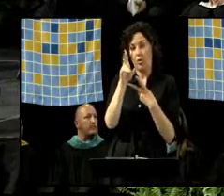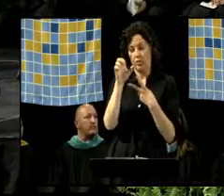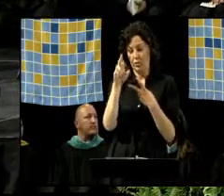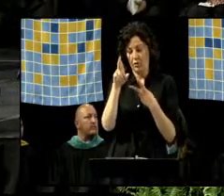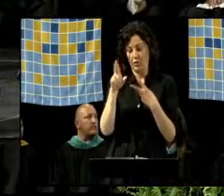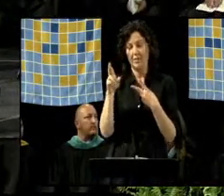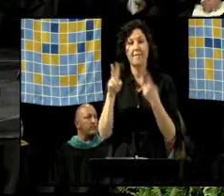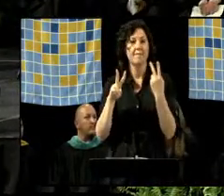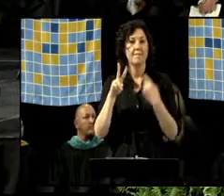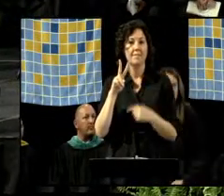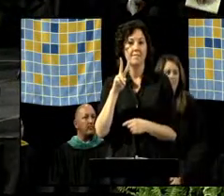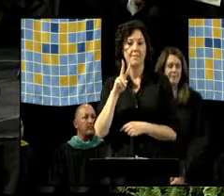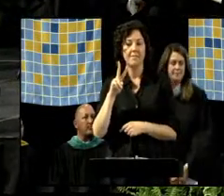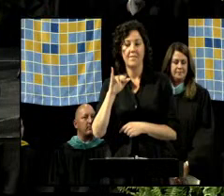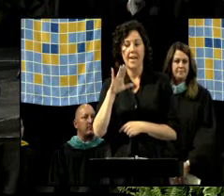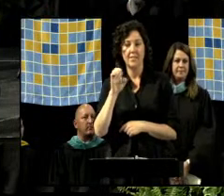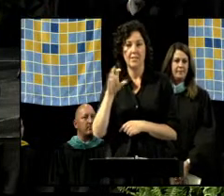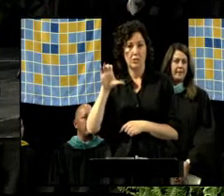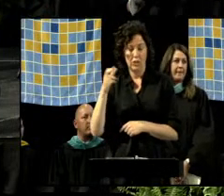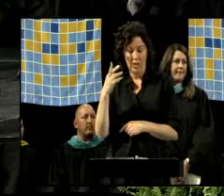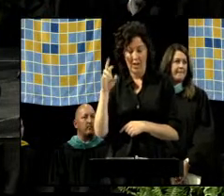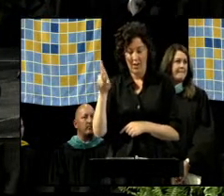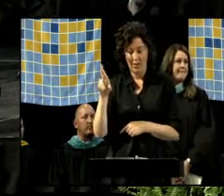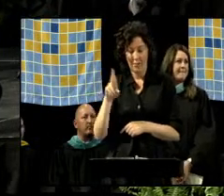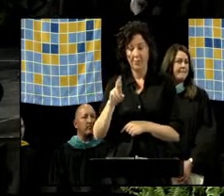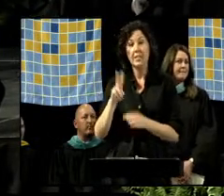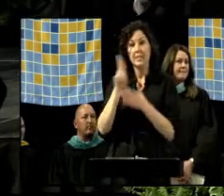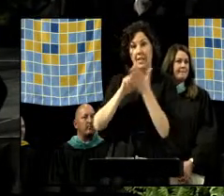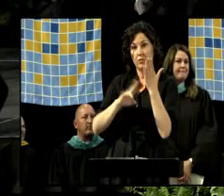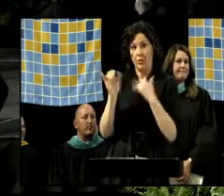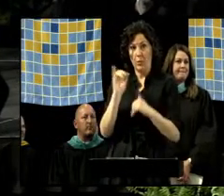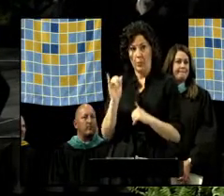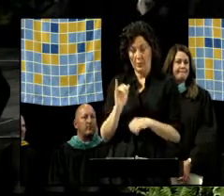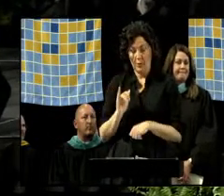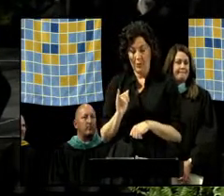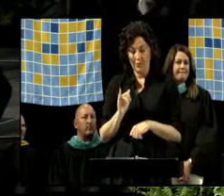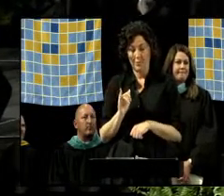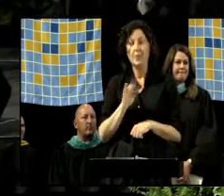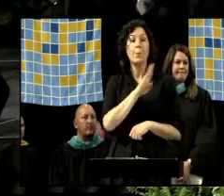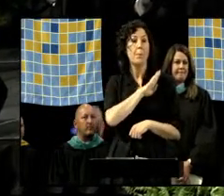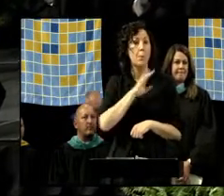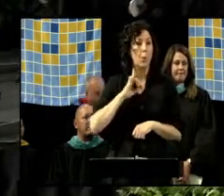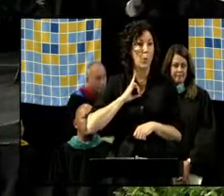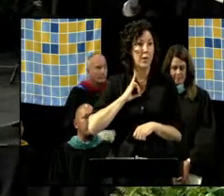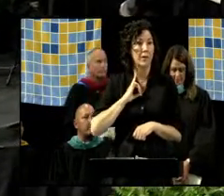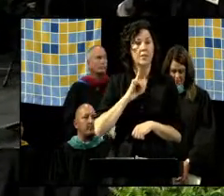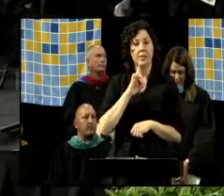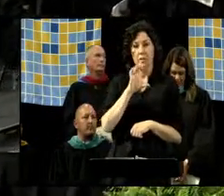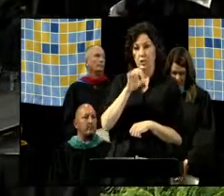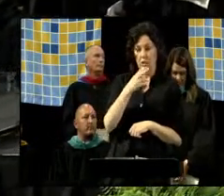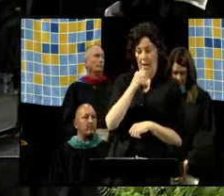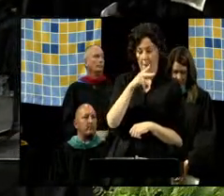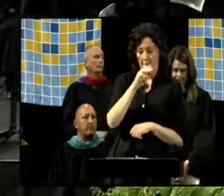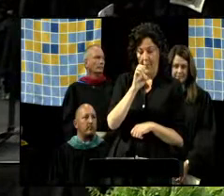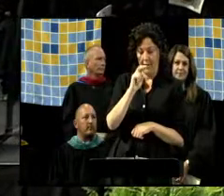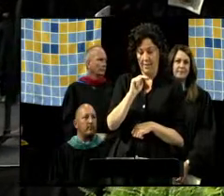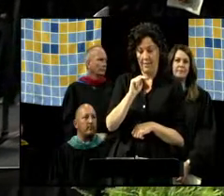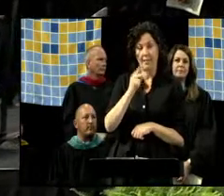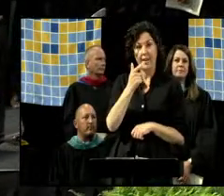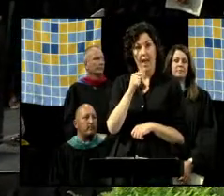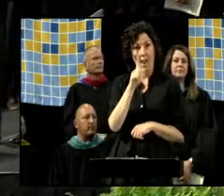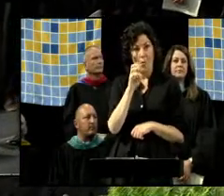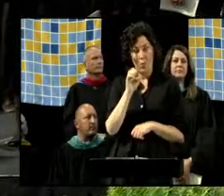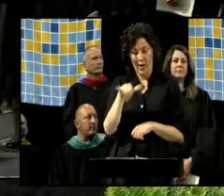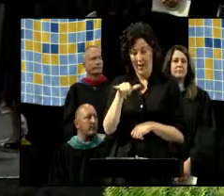Ann Hahn, Secretary. Board members, Mr. Brian Chapman, Mr. John Galloway,